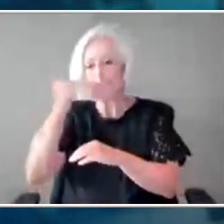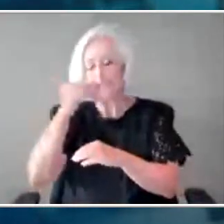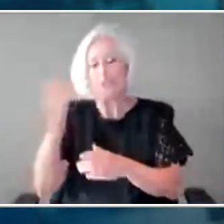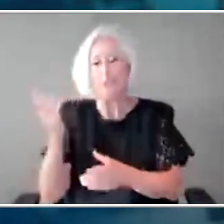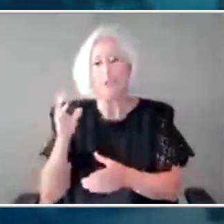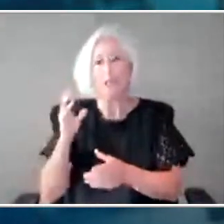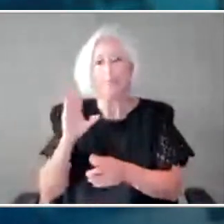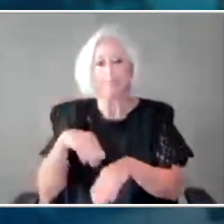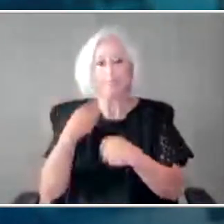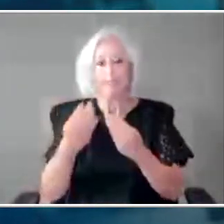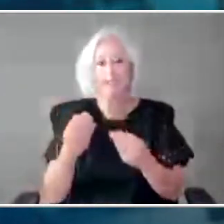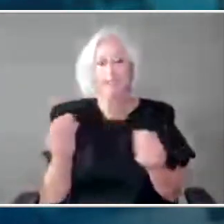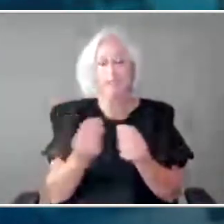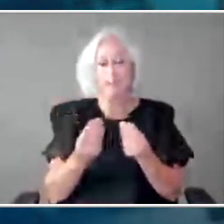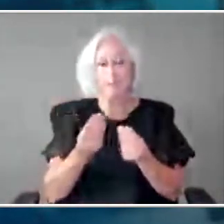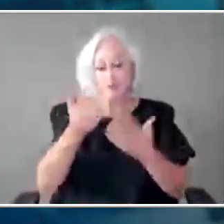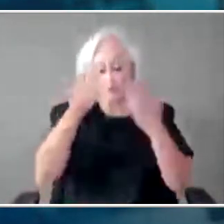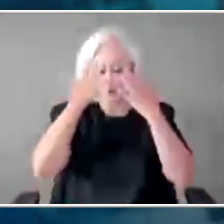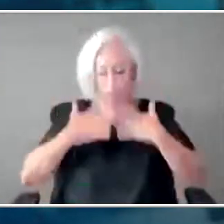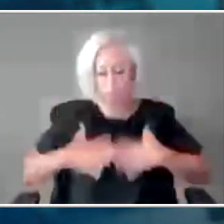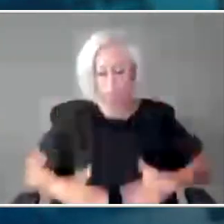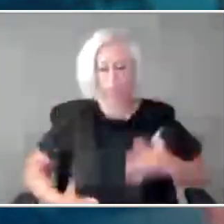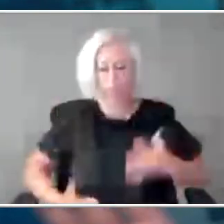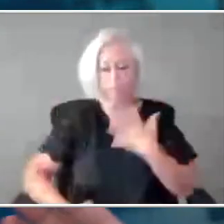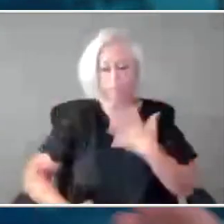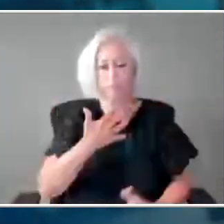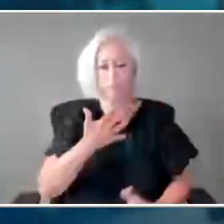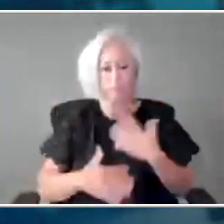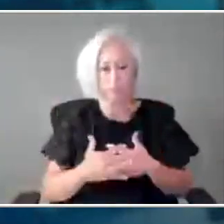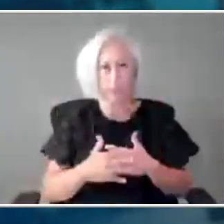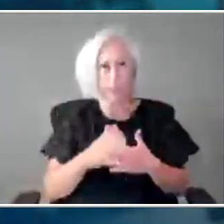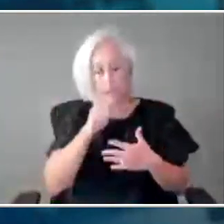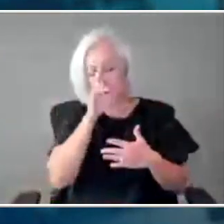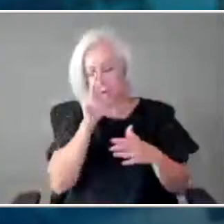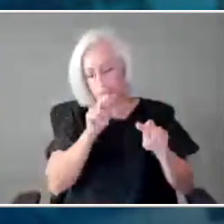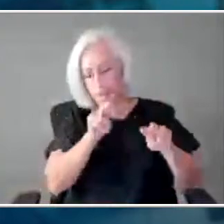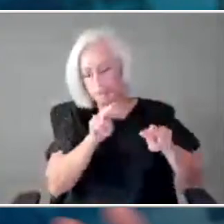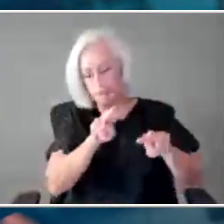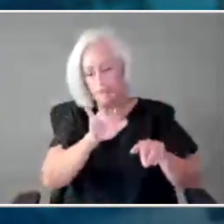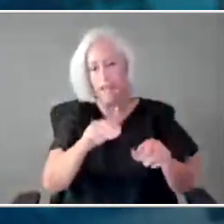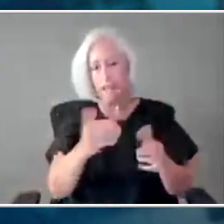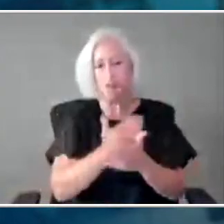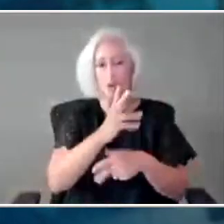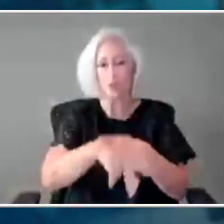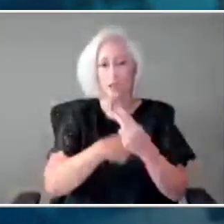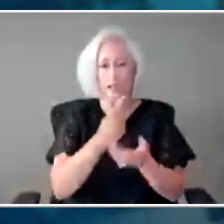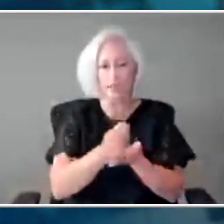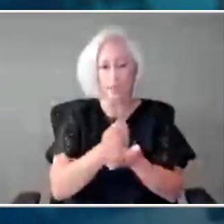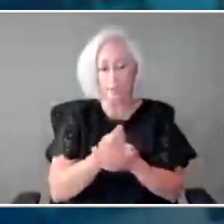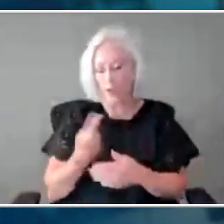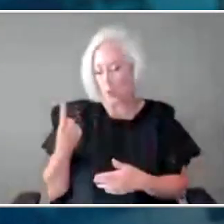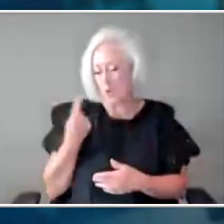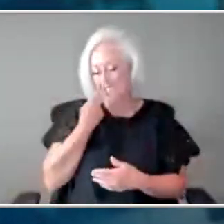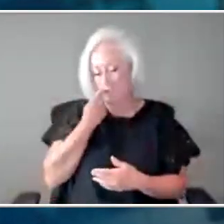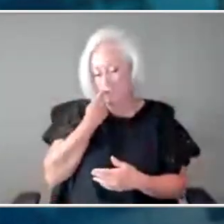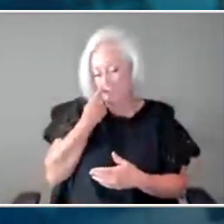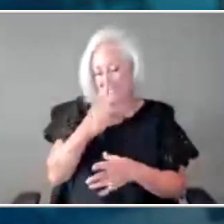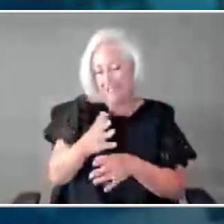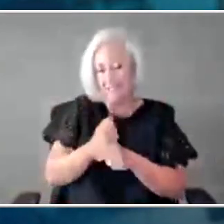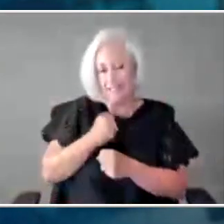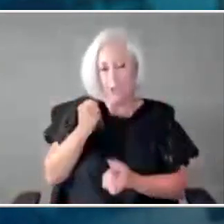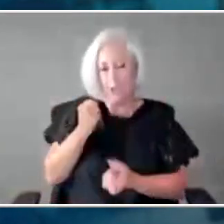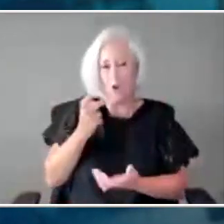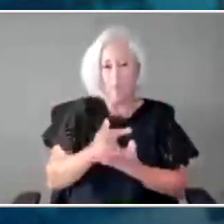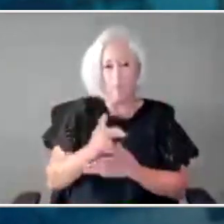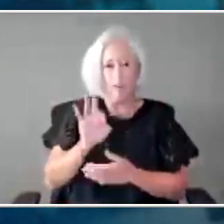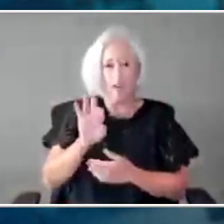that's definitely on the horizon as far as new types of treatments. There is one that recently received FDA approval, and we have some others that we're